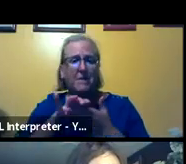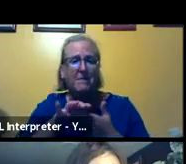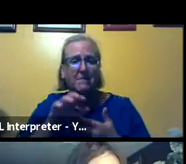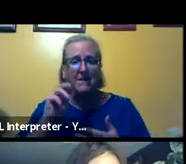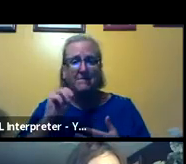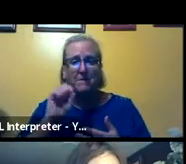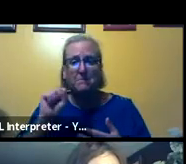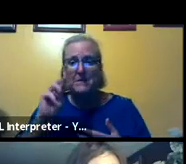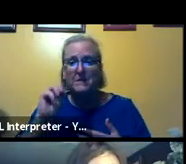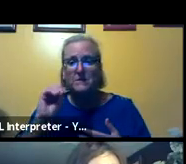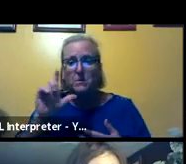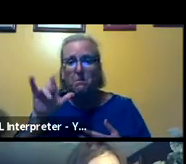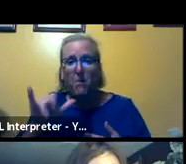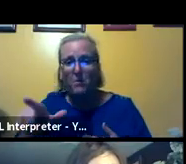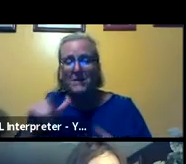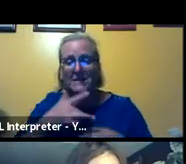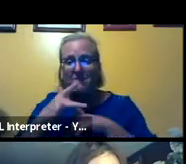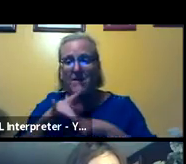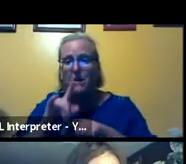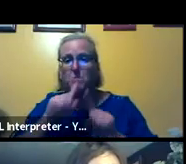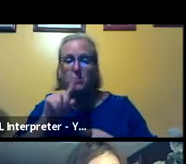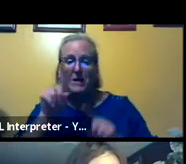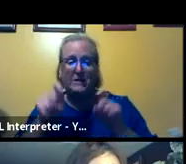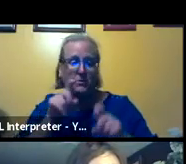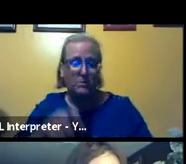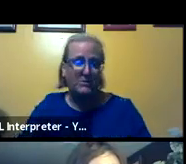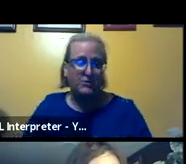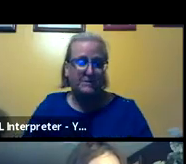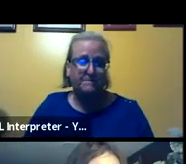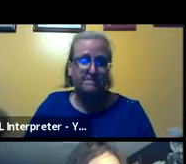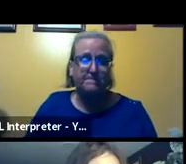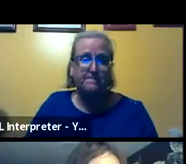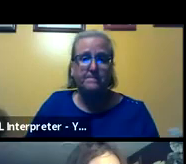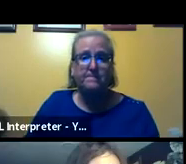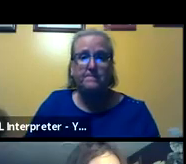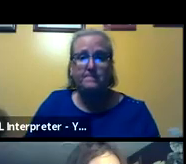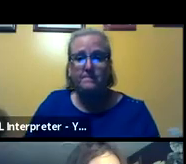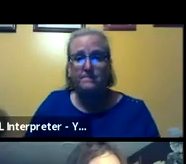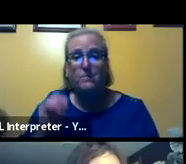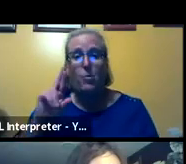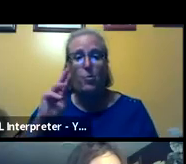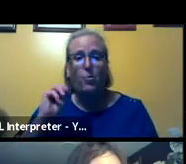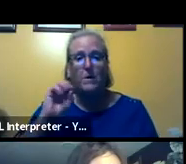is available to answer questions, or Ms. Johnson.